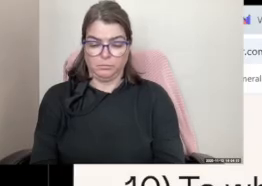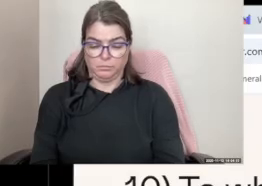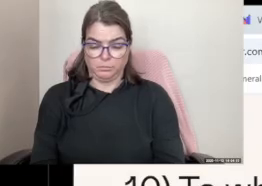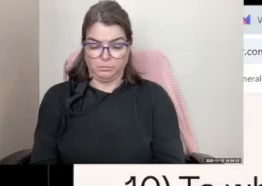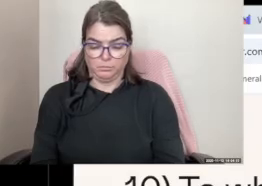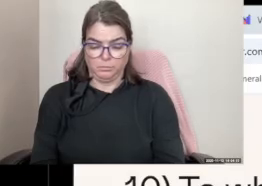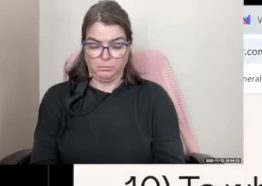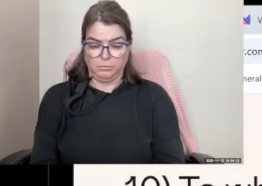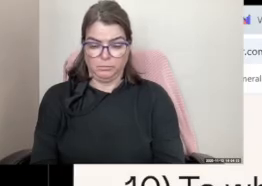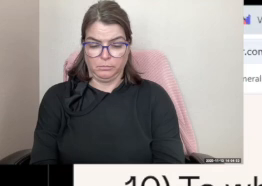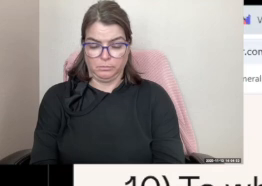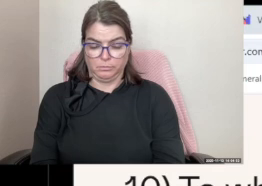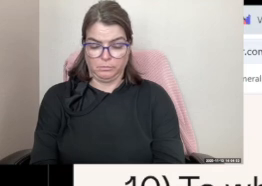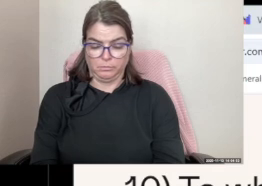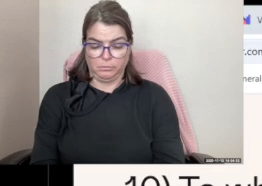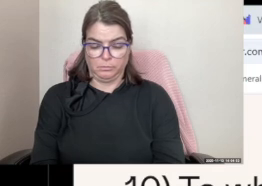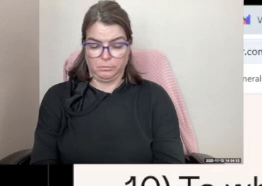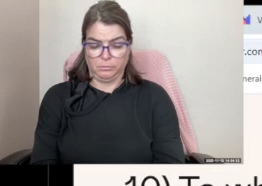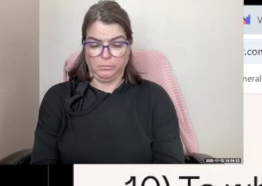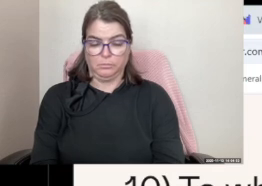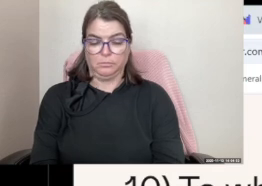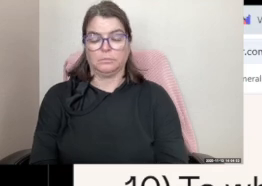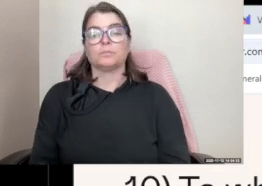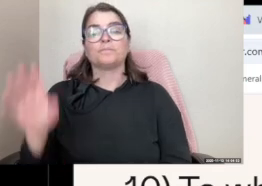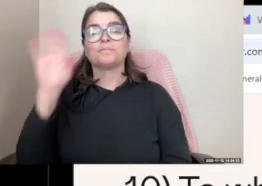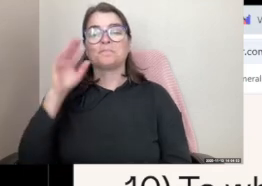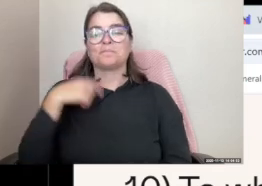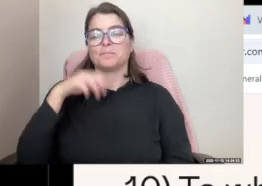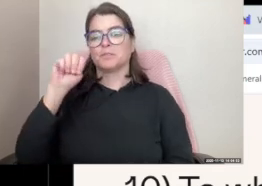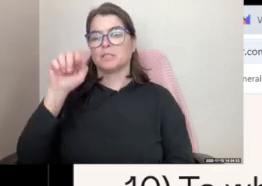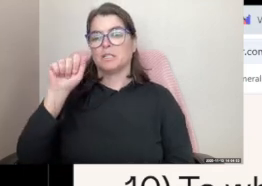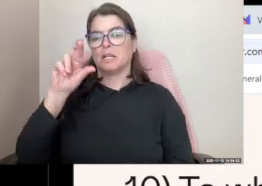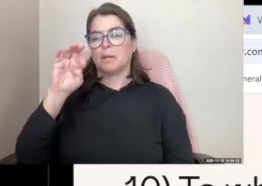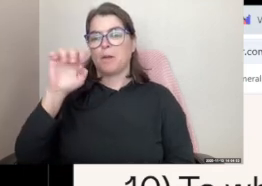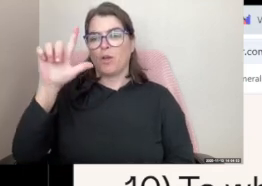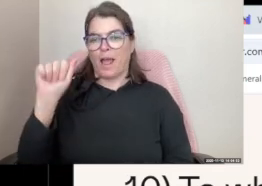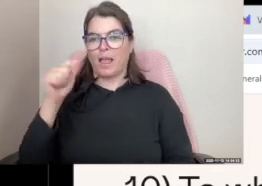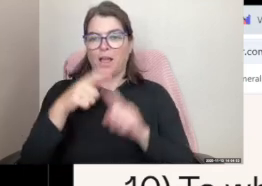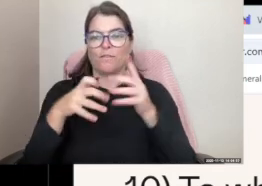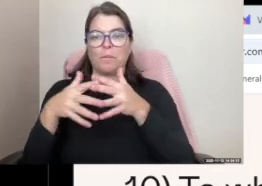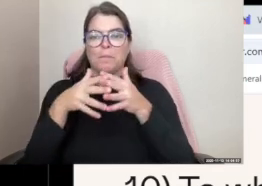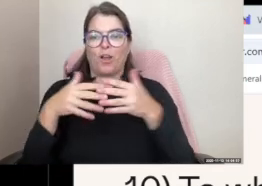to go to Mariella, then the gentleman in the corner, and then we're going to go back online. Please go ahead.